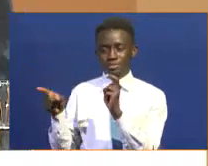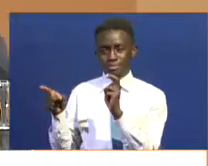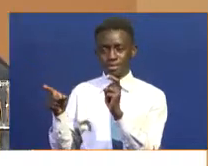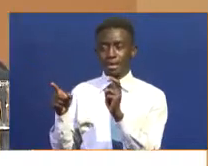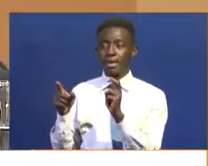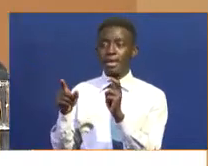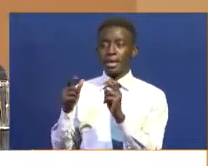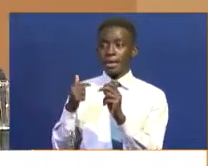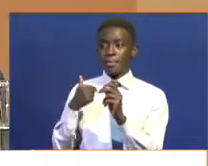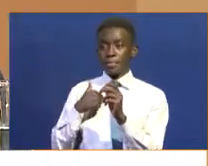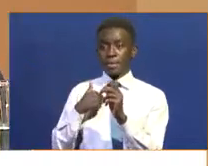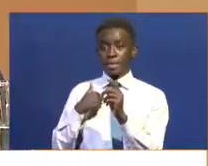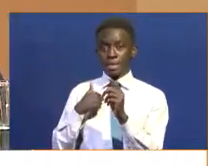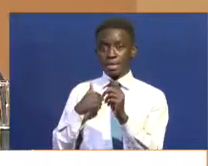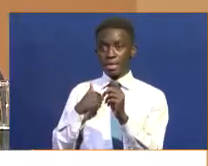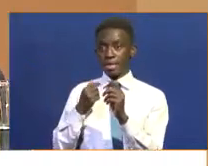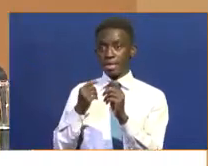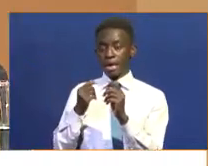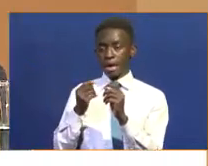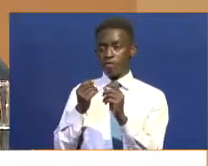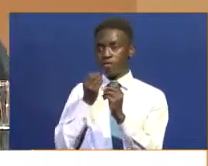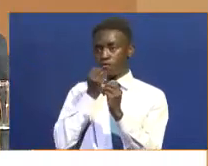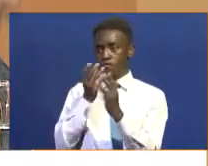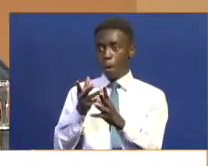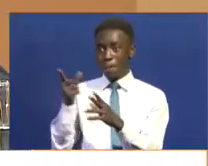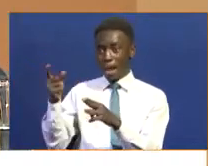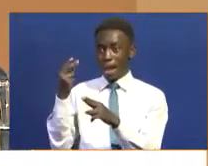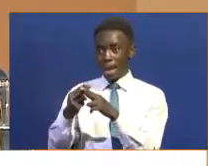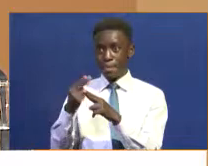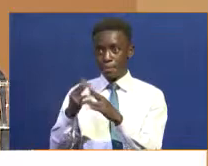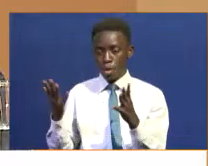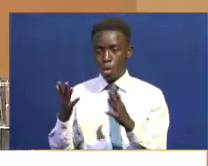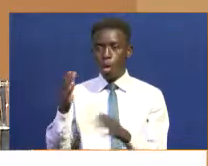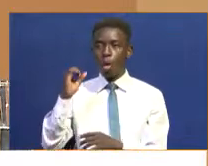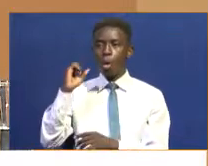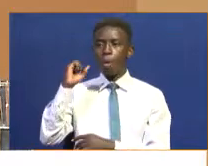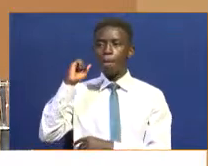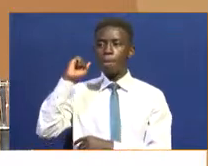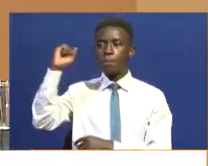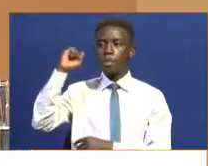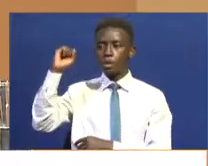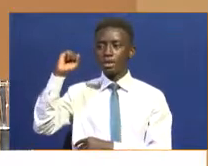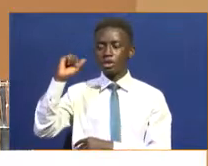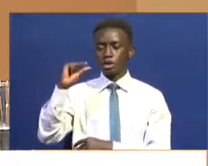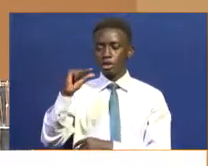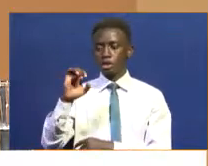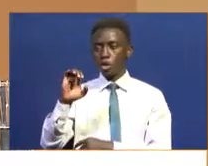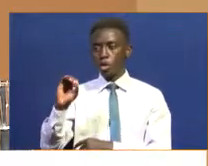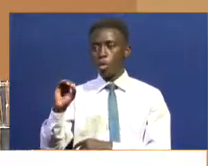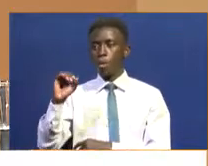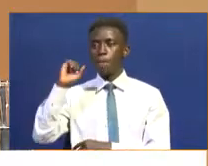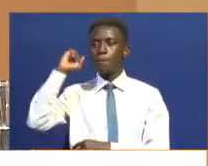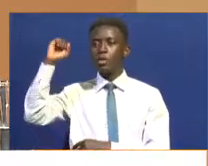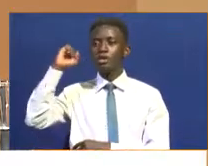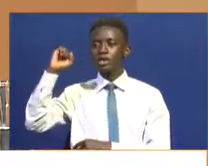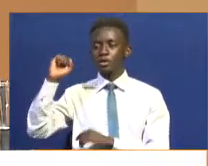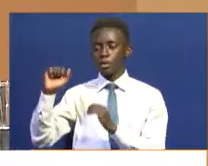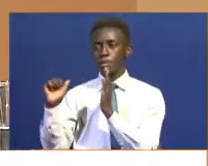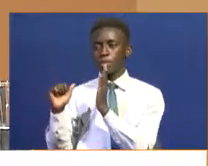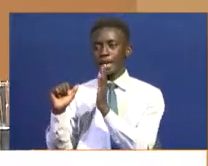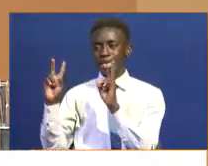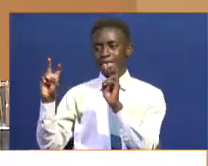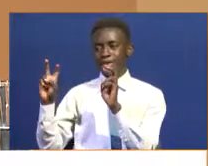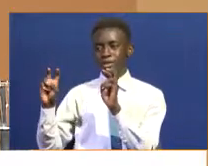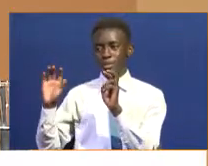could call it a geopolitical issue. Mm-hmm. And a geostrategic issue. What really determines at